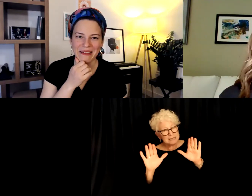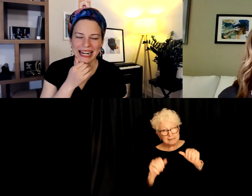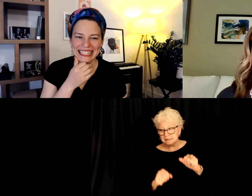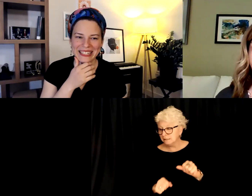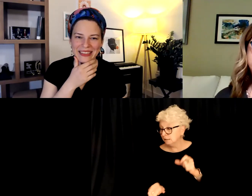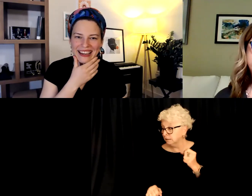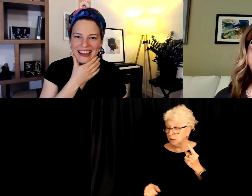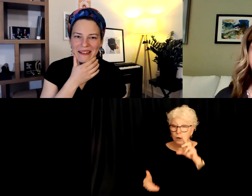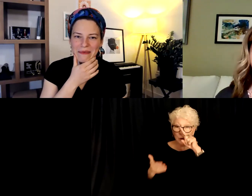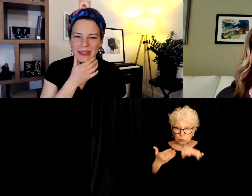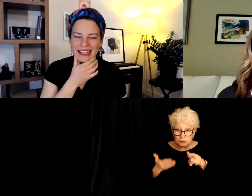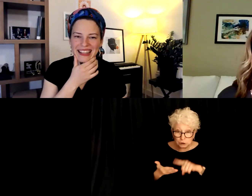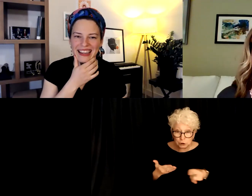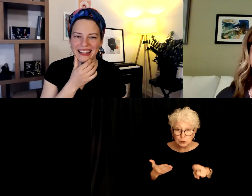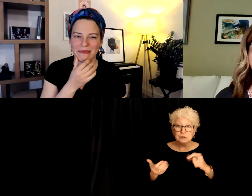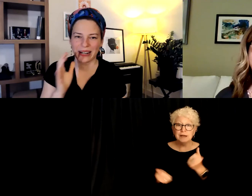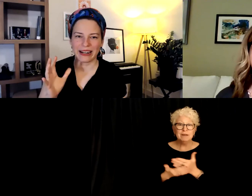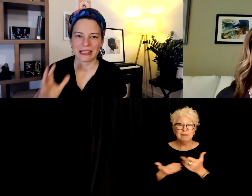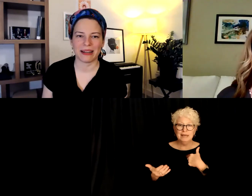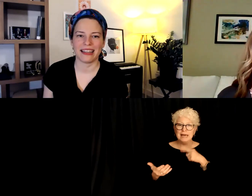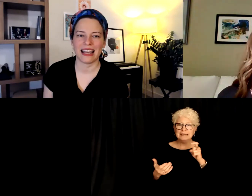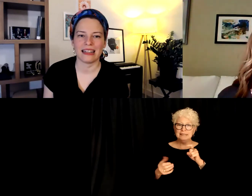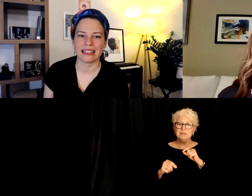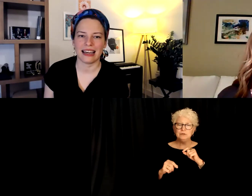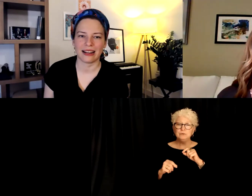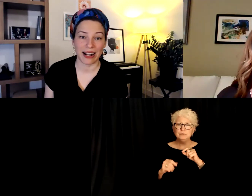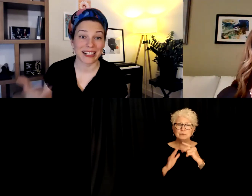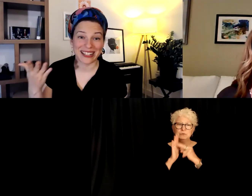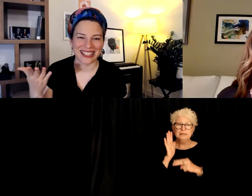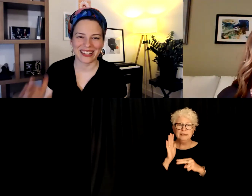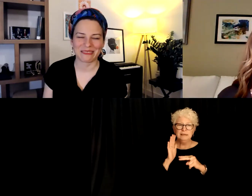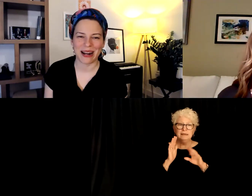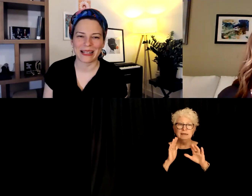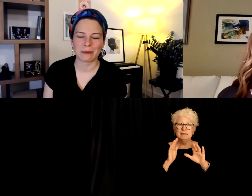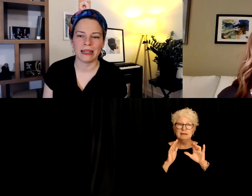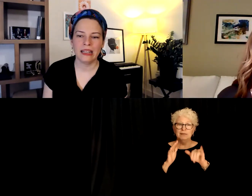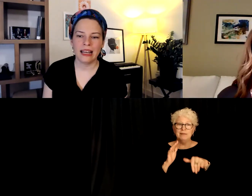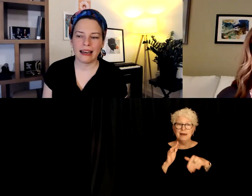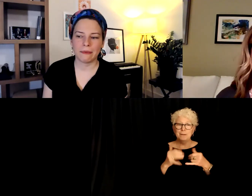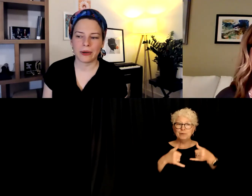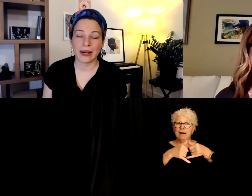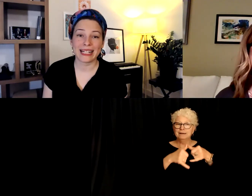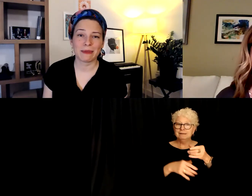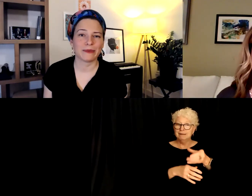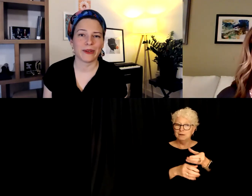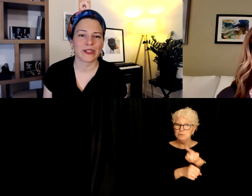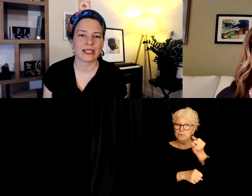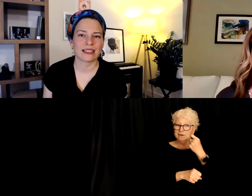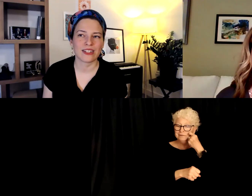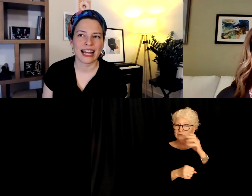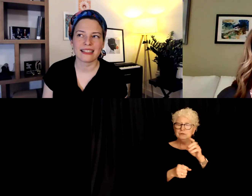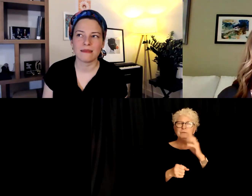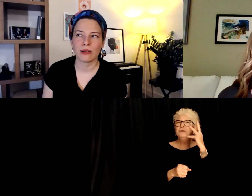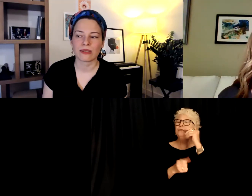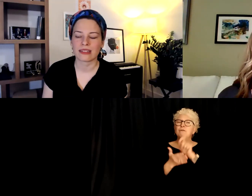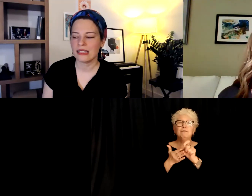I need to do that because I am very curious about it. And congratulations on the prize. But her writing is beautiful, and she